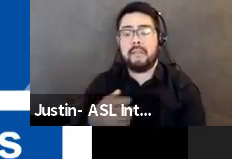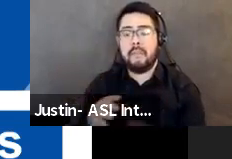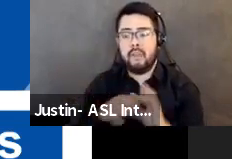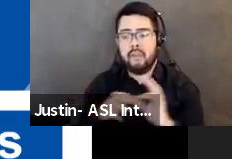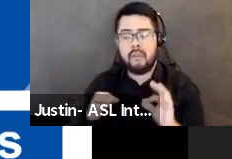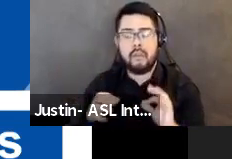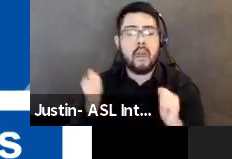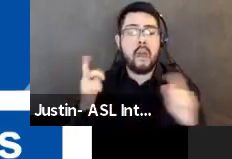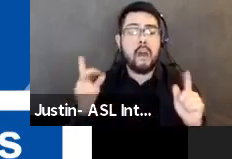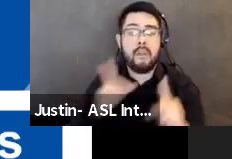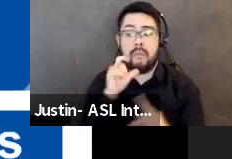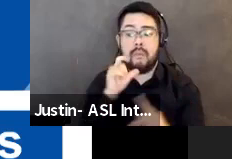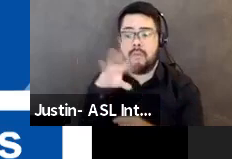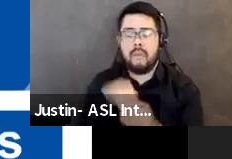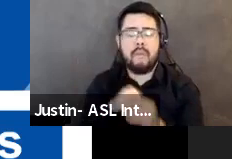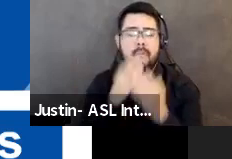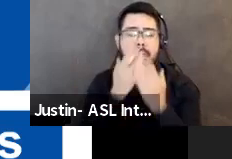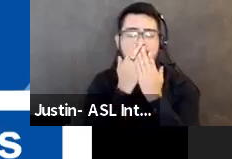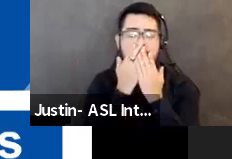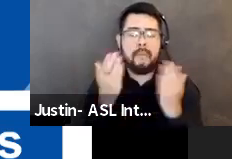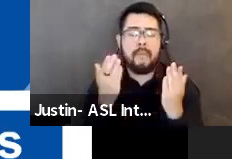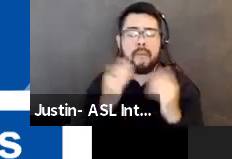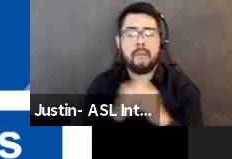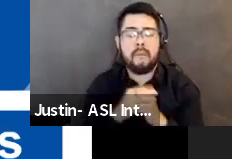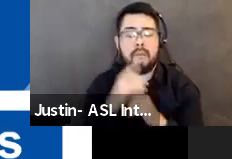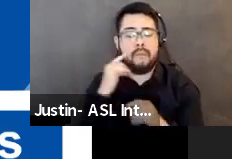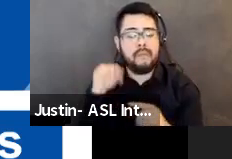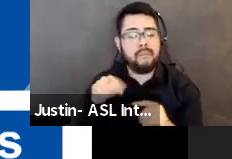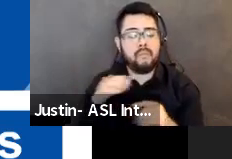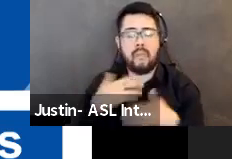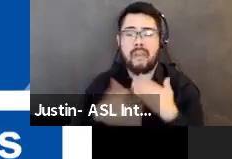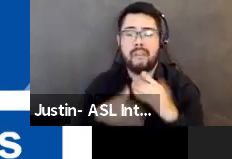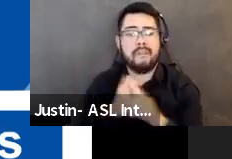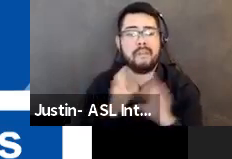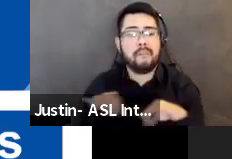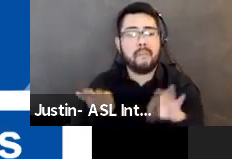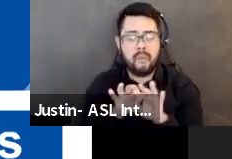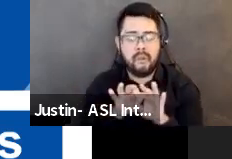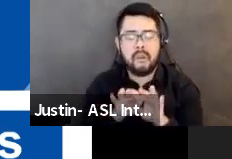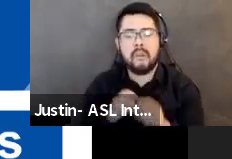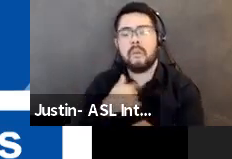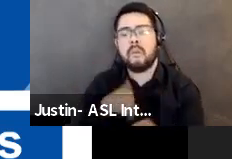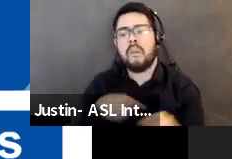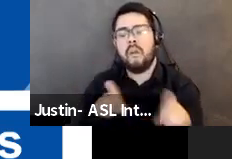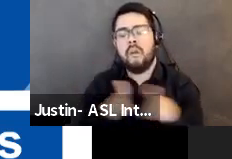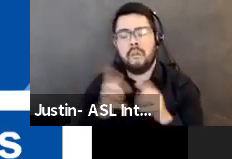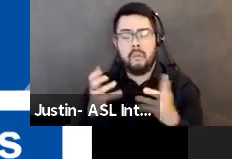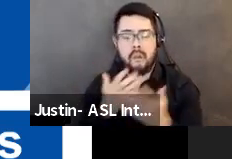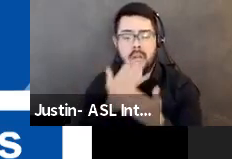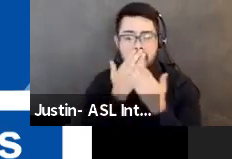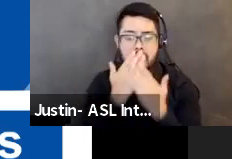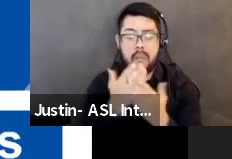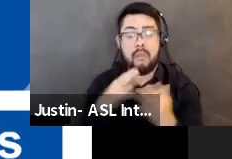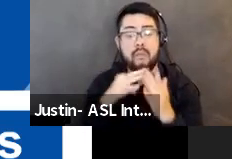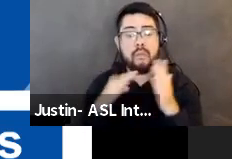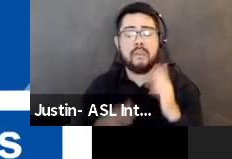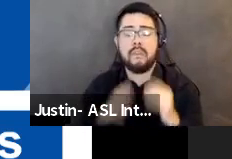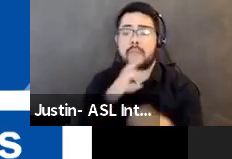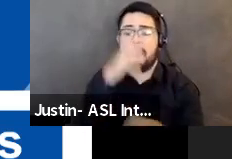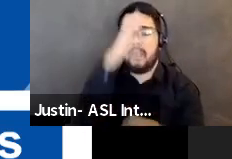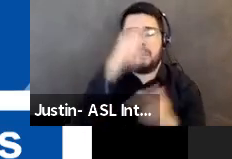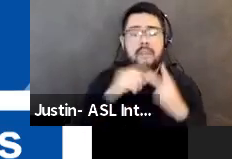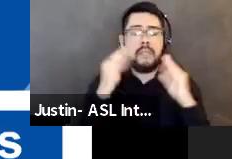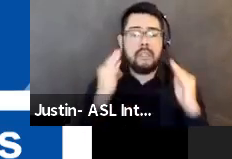stakeholders in this very important process we especially want to thank our students parents